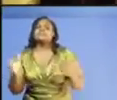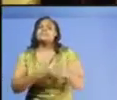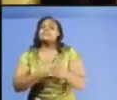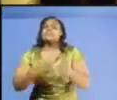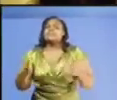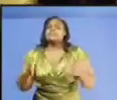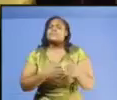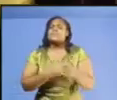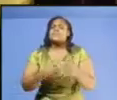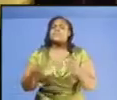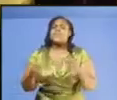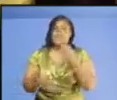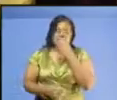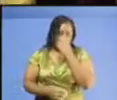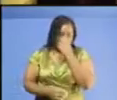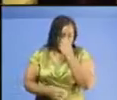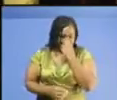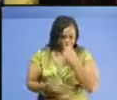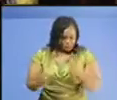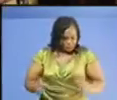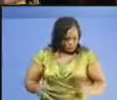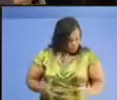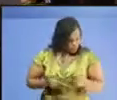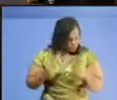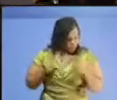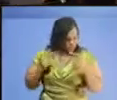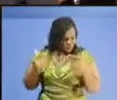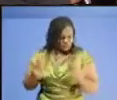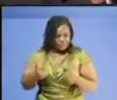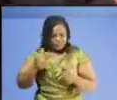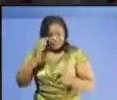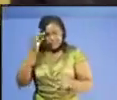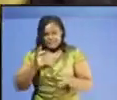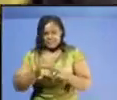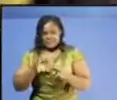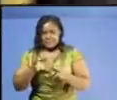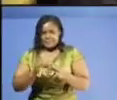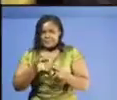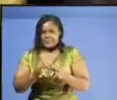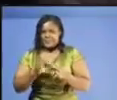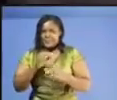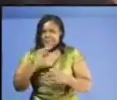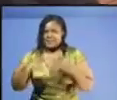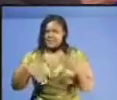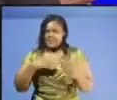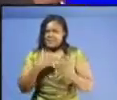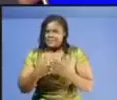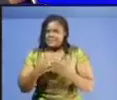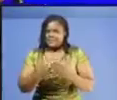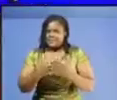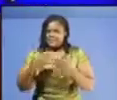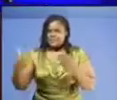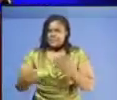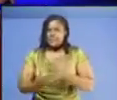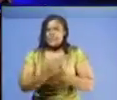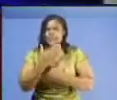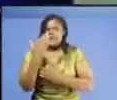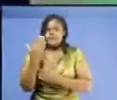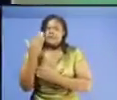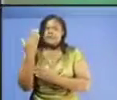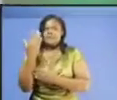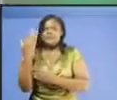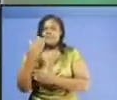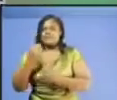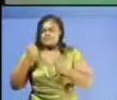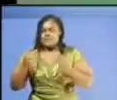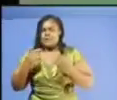God. Because all my life he has been faithful. I don't know about you, but I said all my life he's been faithful. He's done stuff